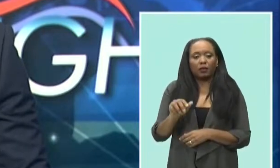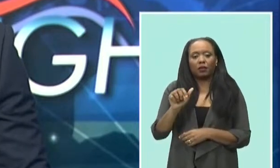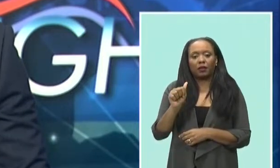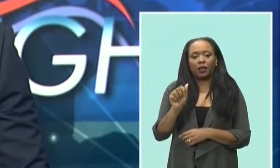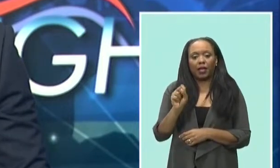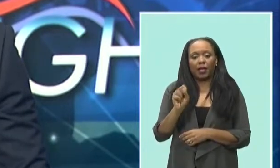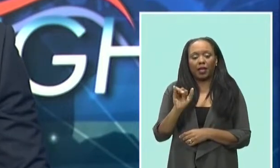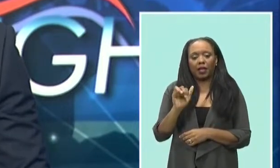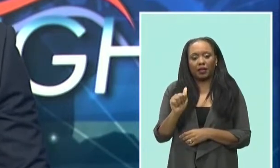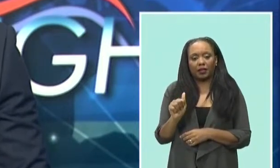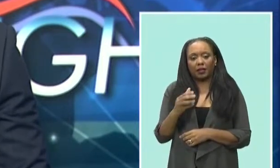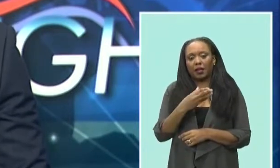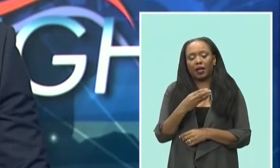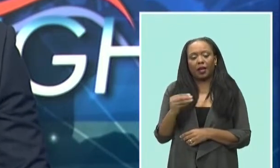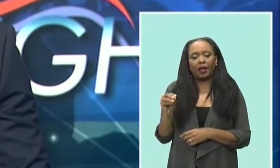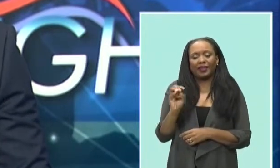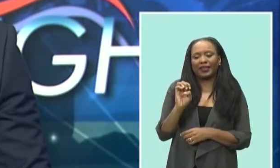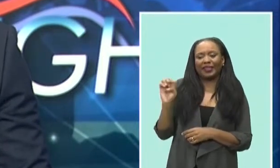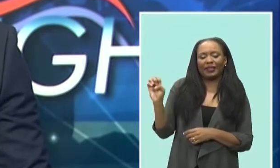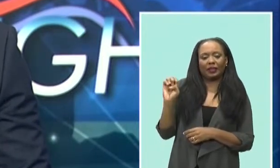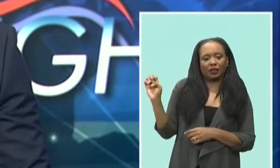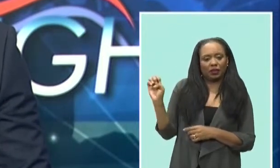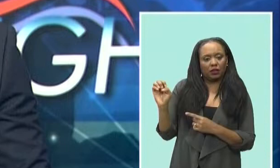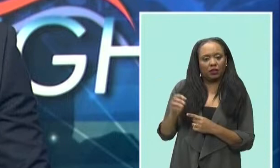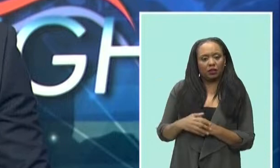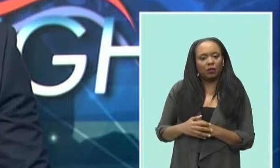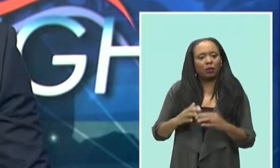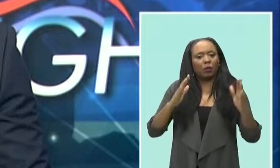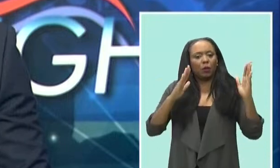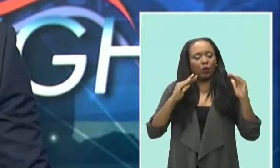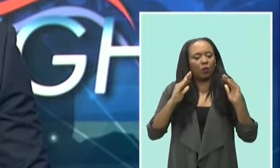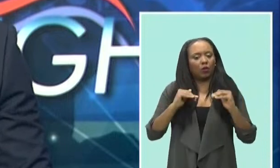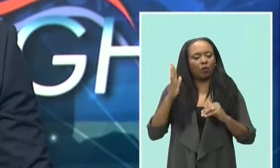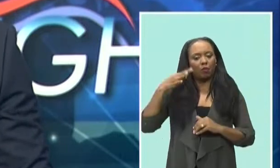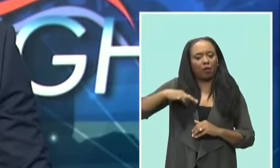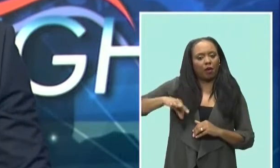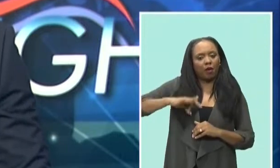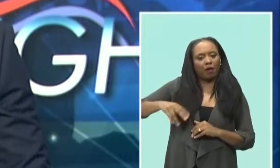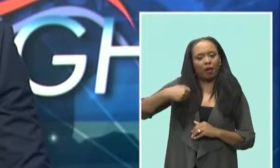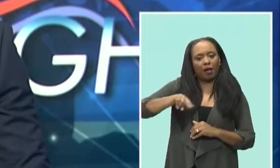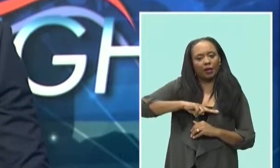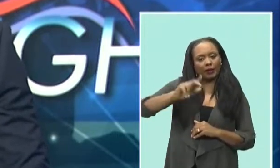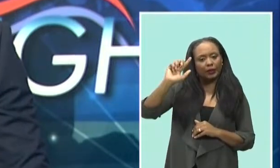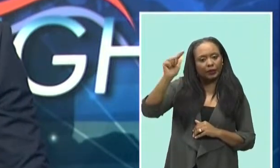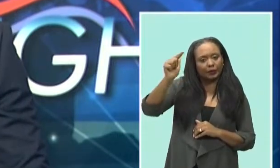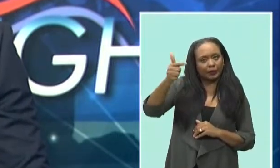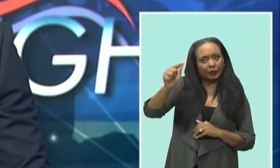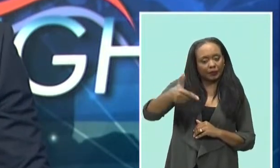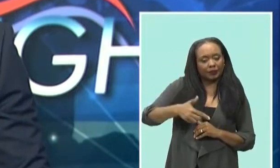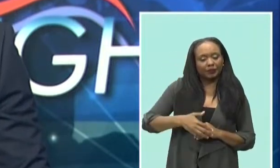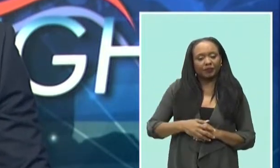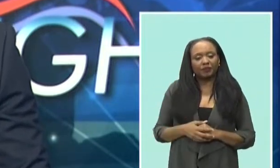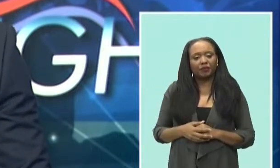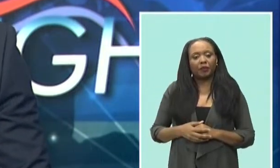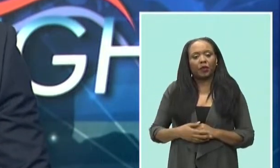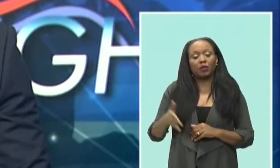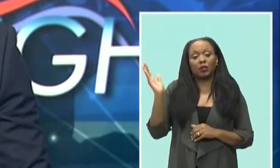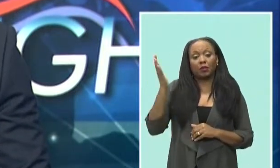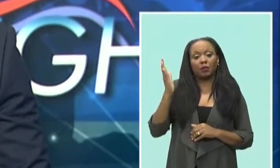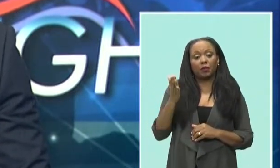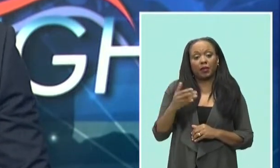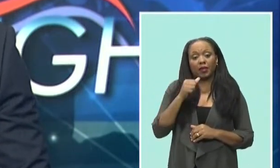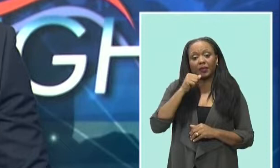the waivers will result in positive spin-offs for Barbados in multiple ways. The minister made the comment in a post-Cabinet press